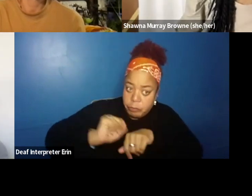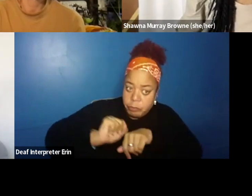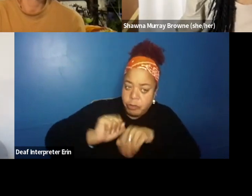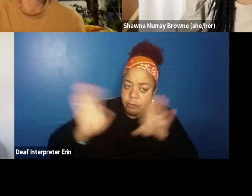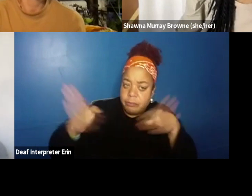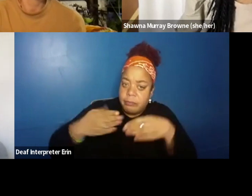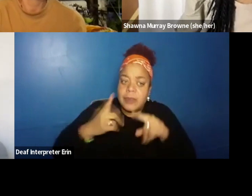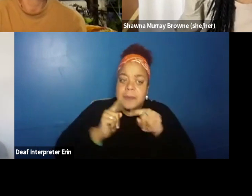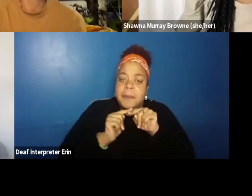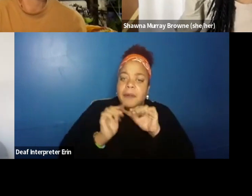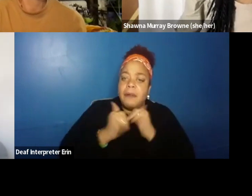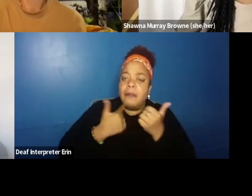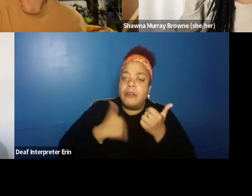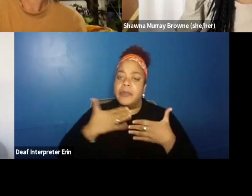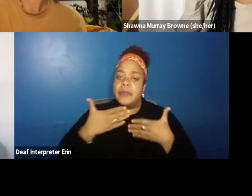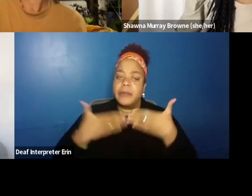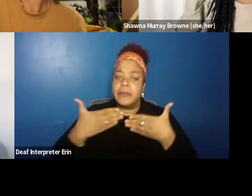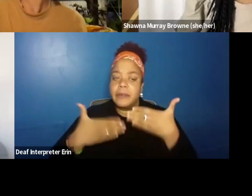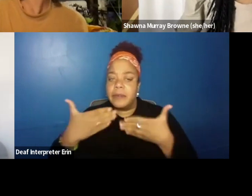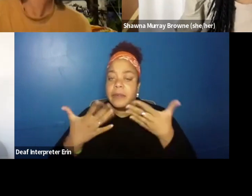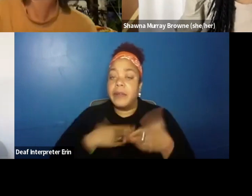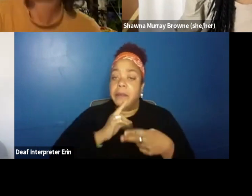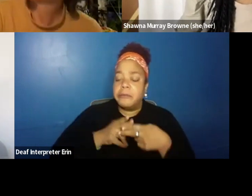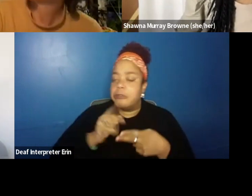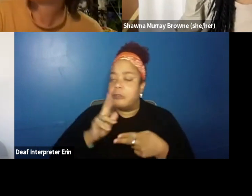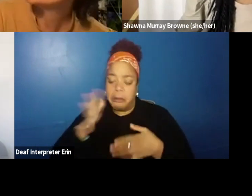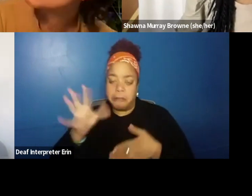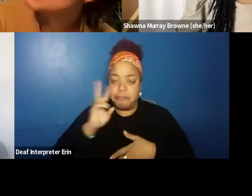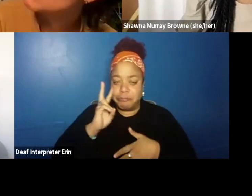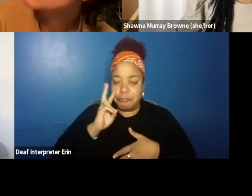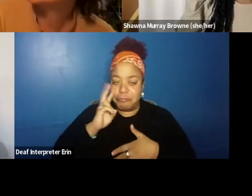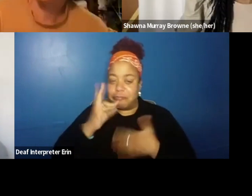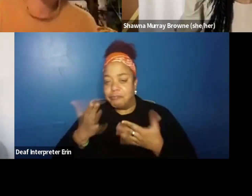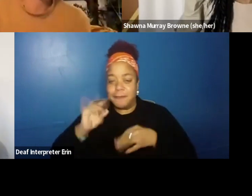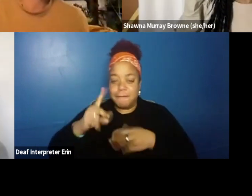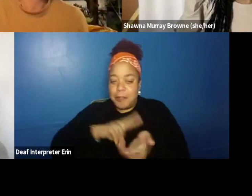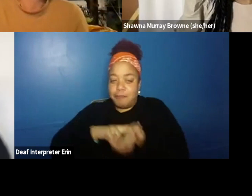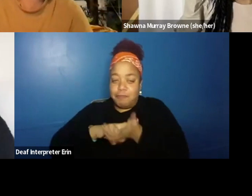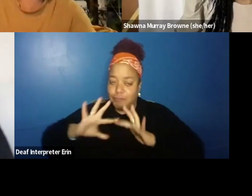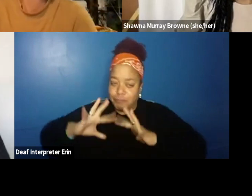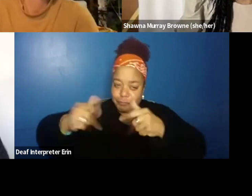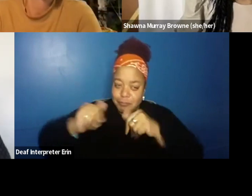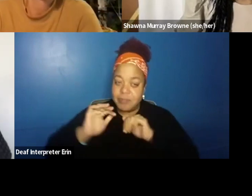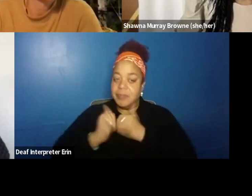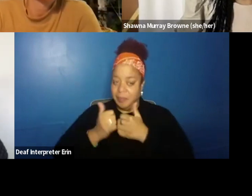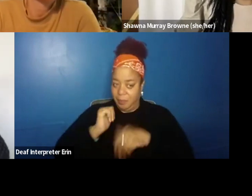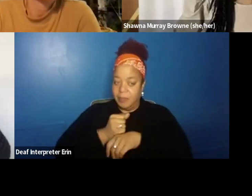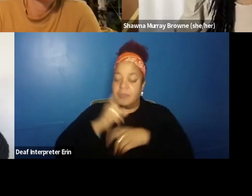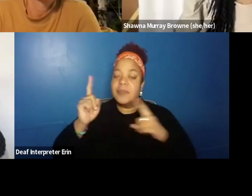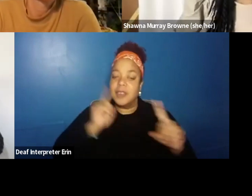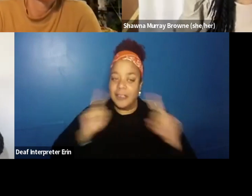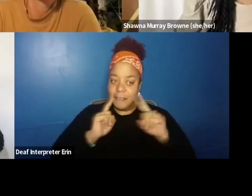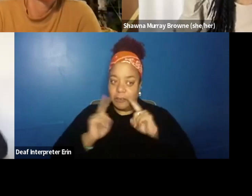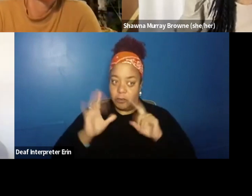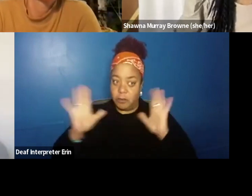of go about. And how am I entering this conversation? I have like so many things on my brain that it's hard